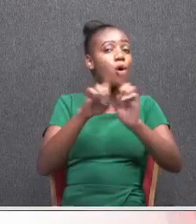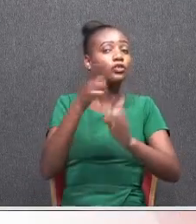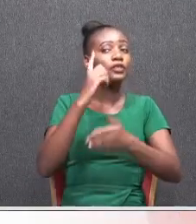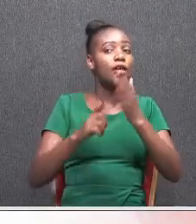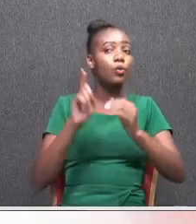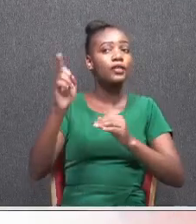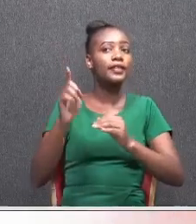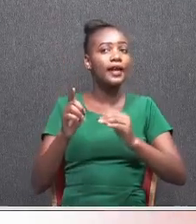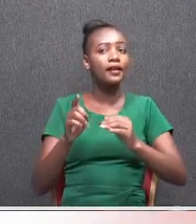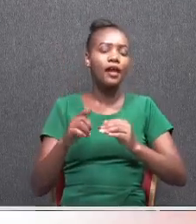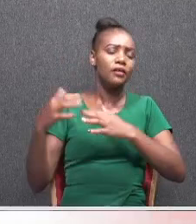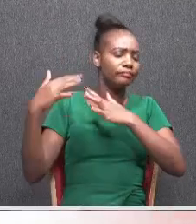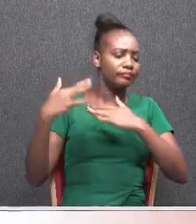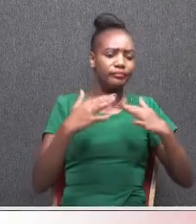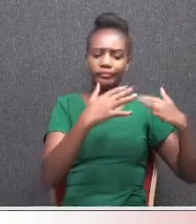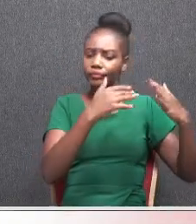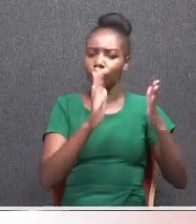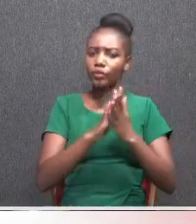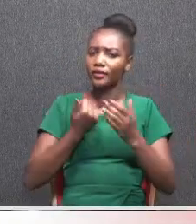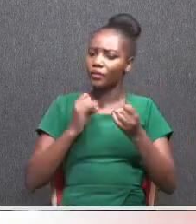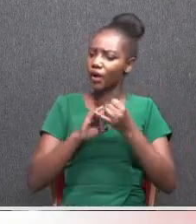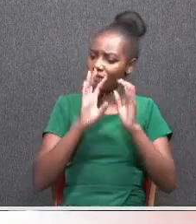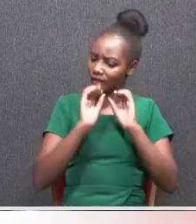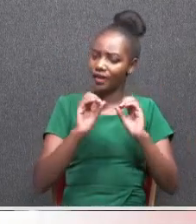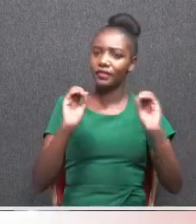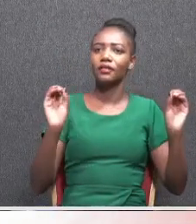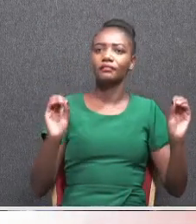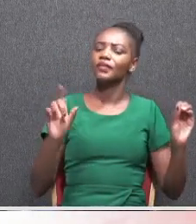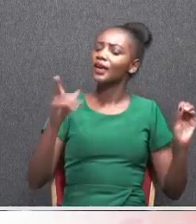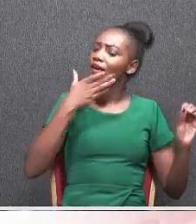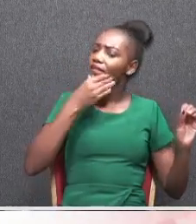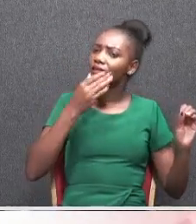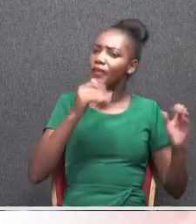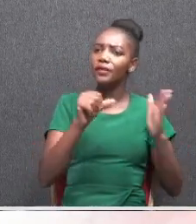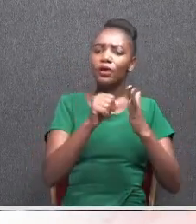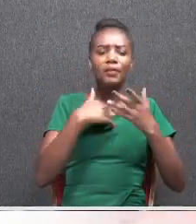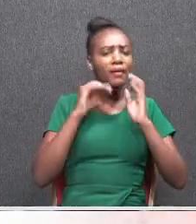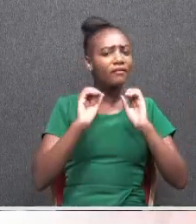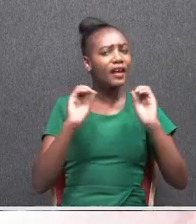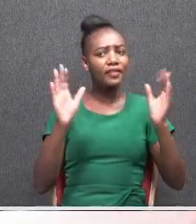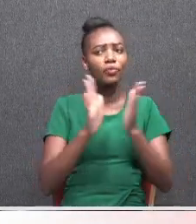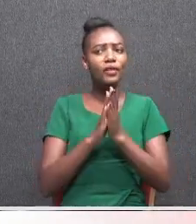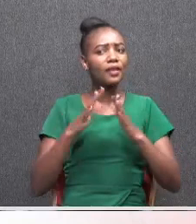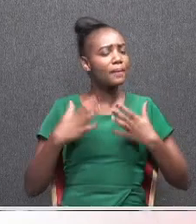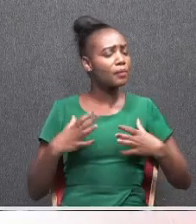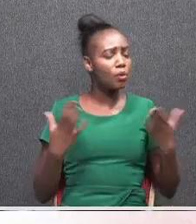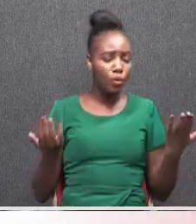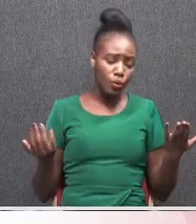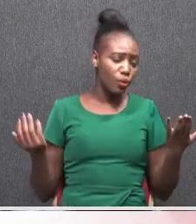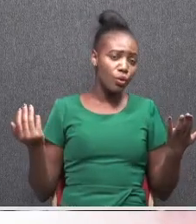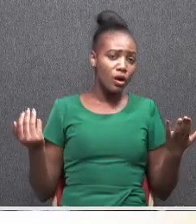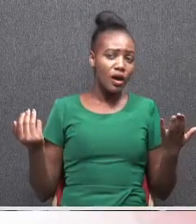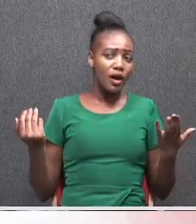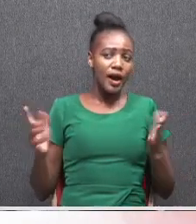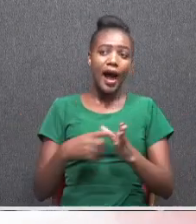never reported any domestic issues to them. Akuangi na hizo shida zingine zote za kuzumbuana na mtu. Na